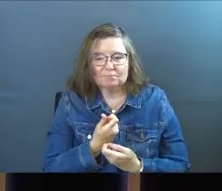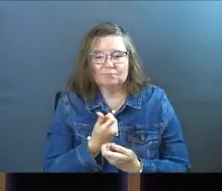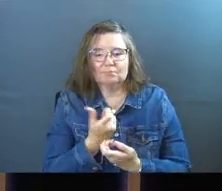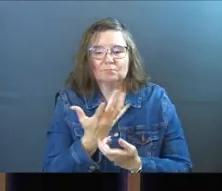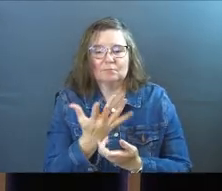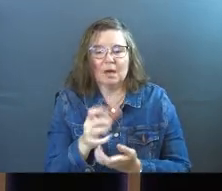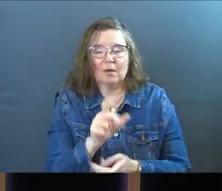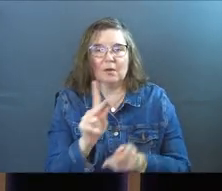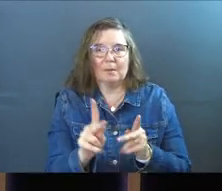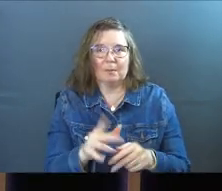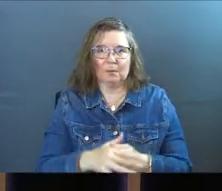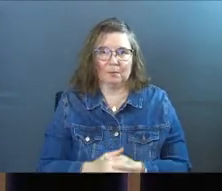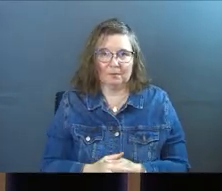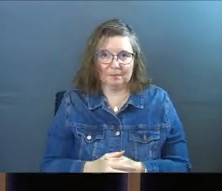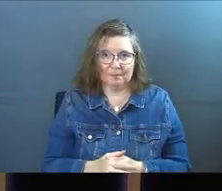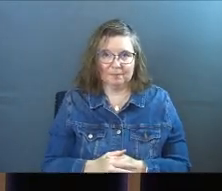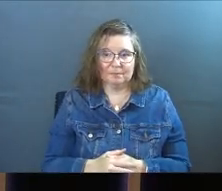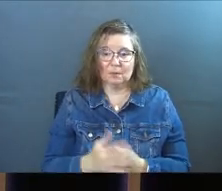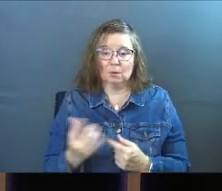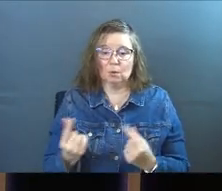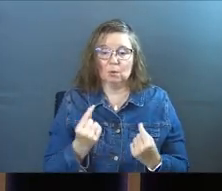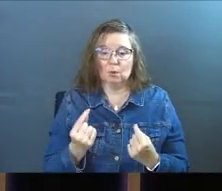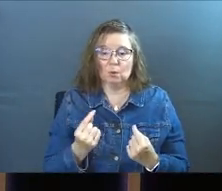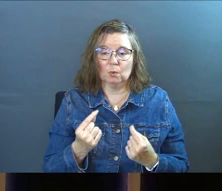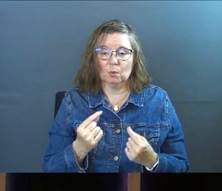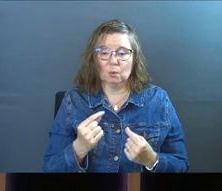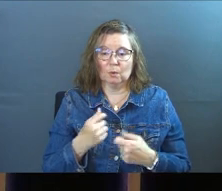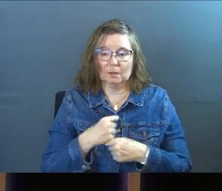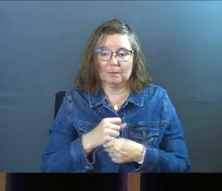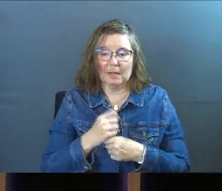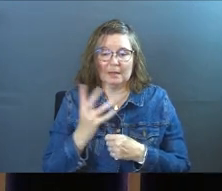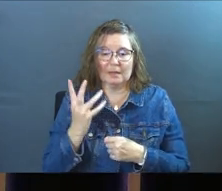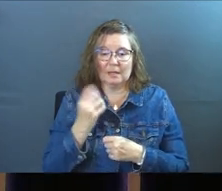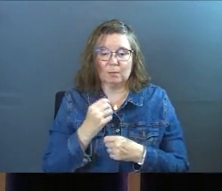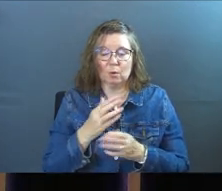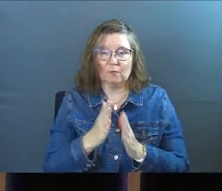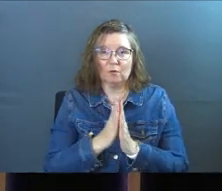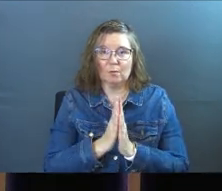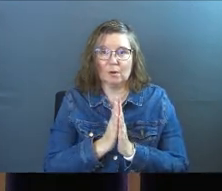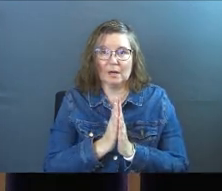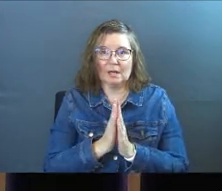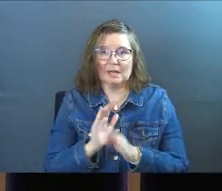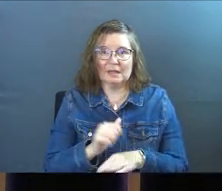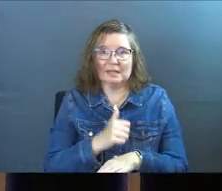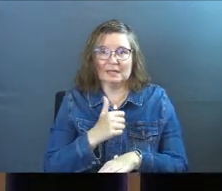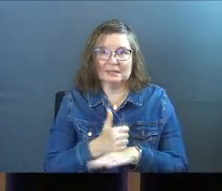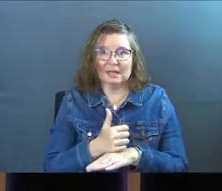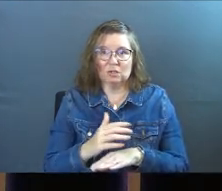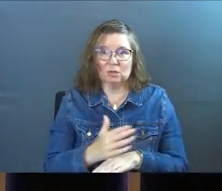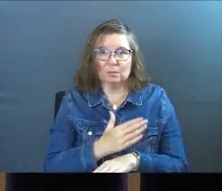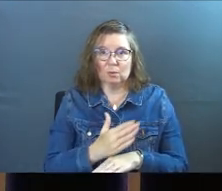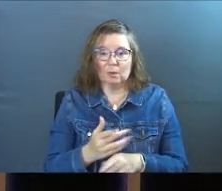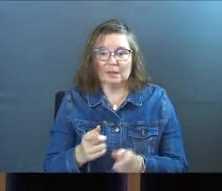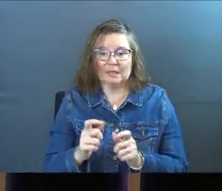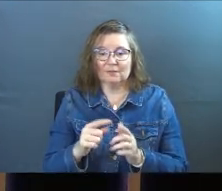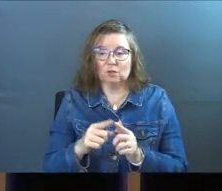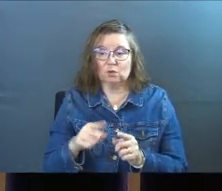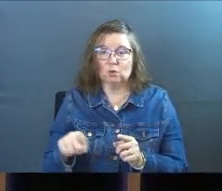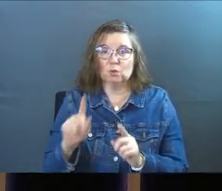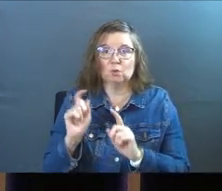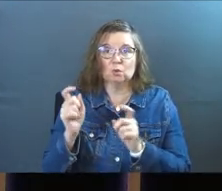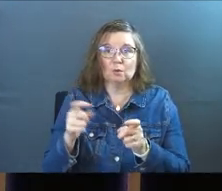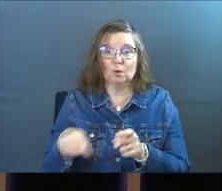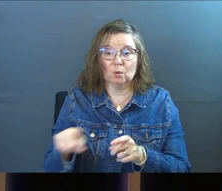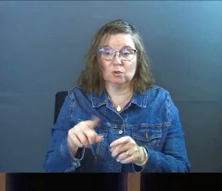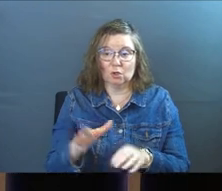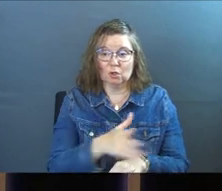supposed to be for others. And what they do is they craft these beautiful prayers and they set it to music and they give it to you so that